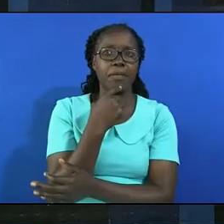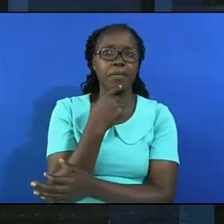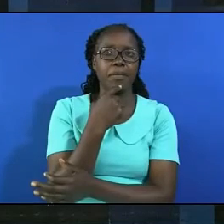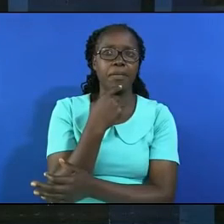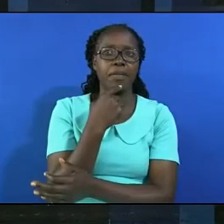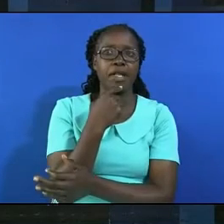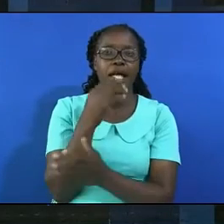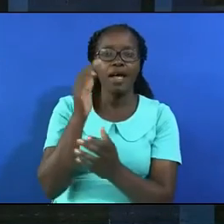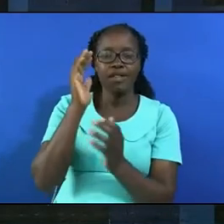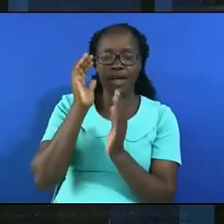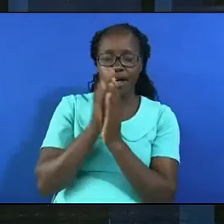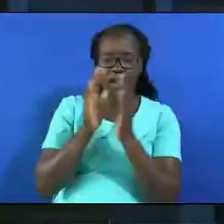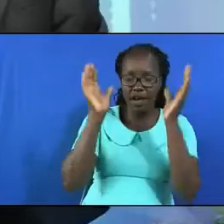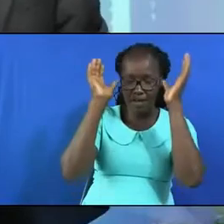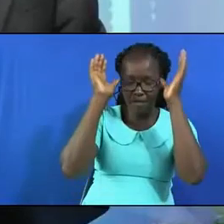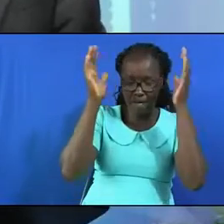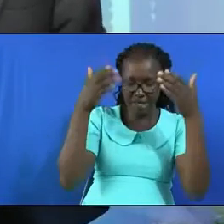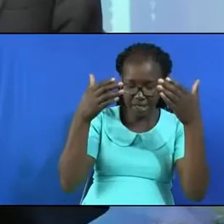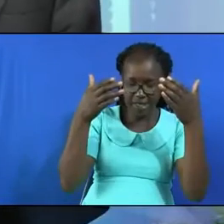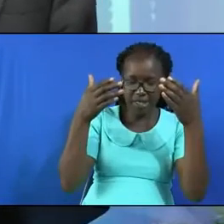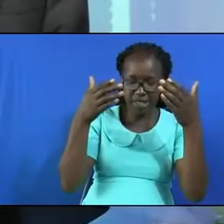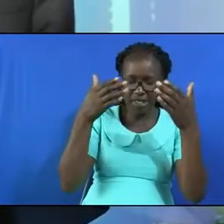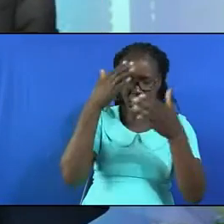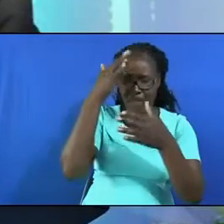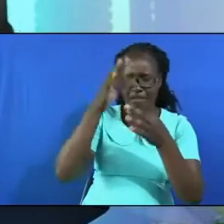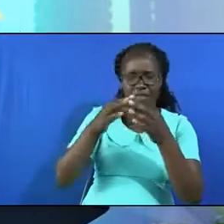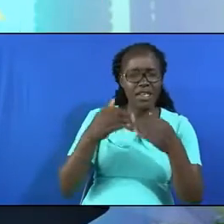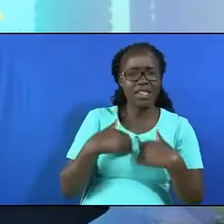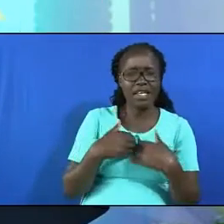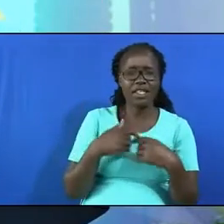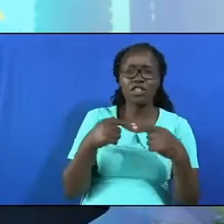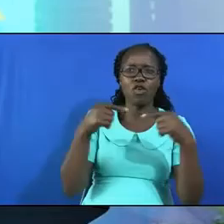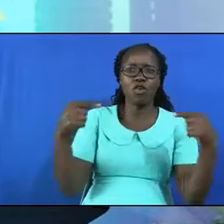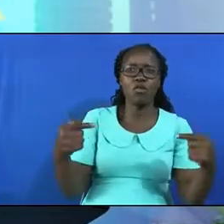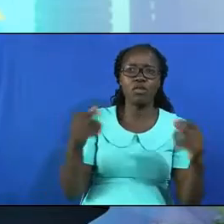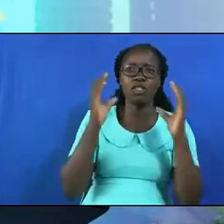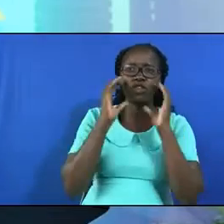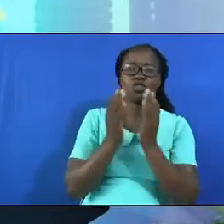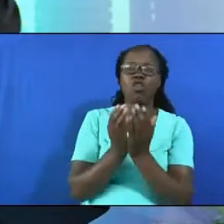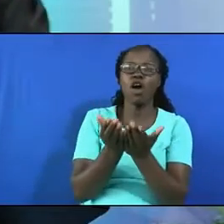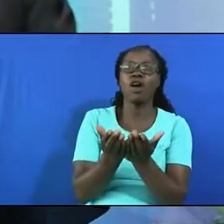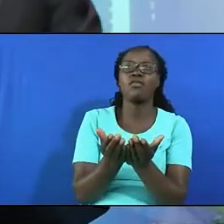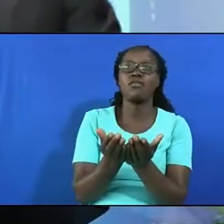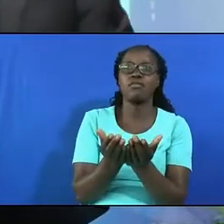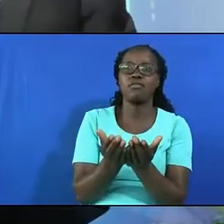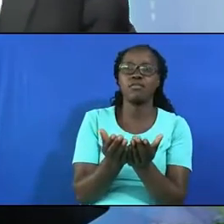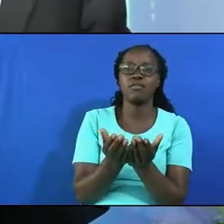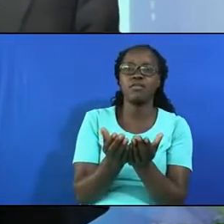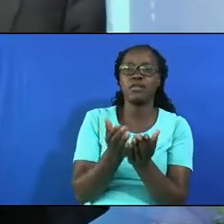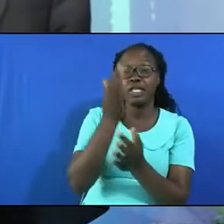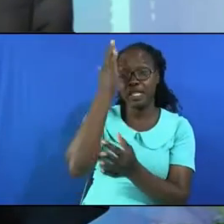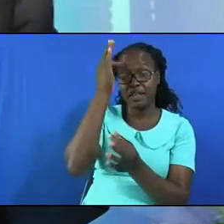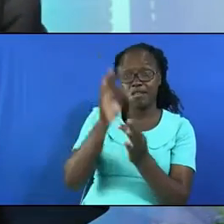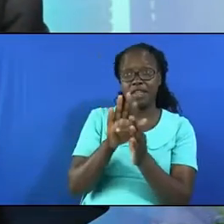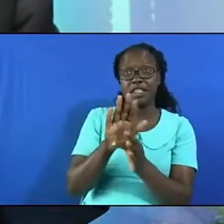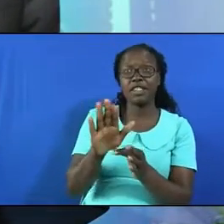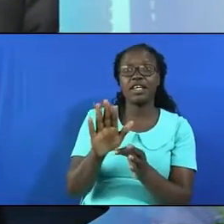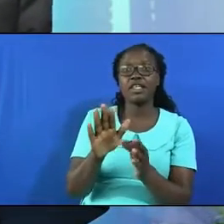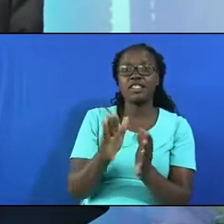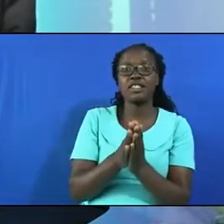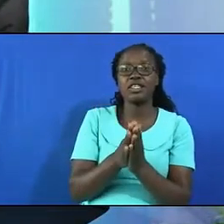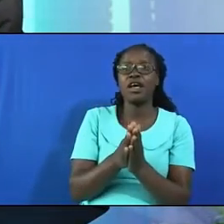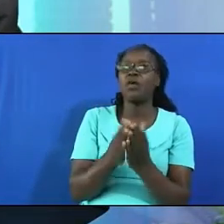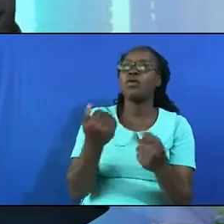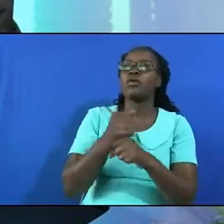The Pharisees had a faith that was opposite to Noah's. Their faith was designed